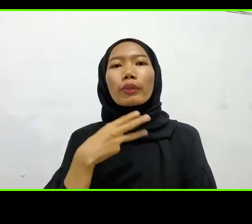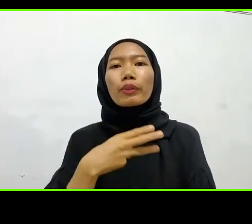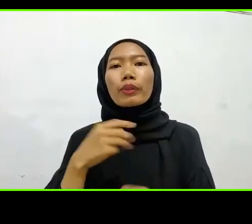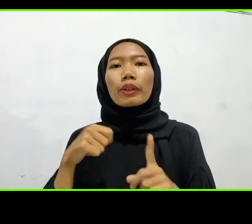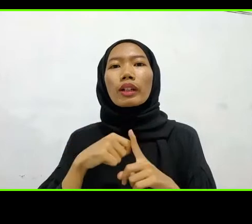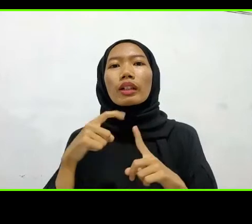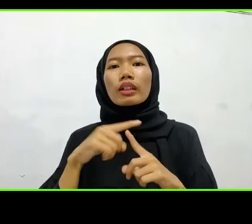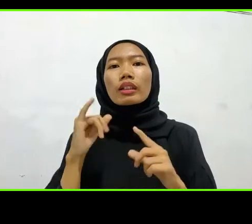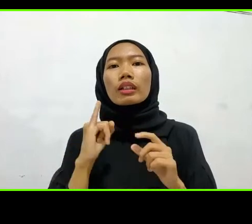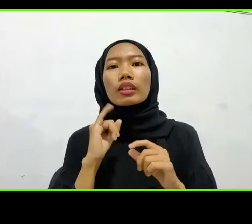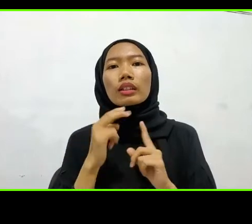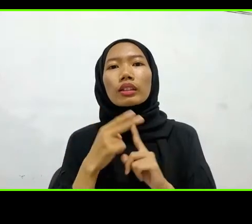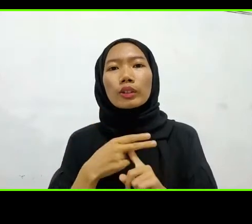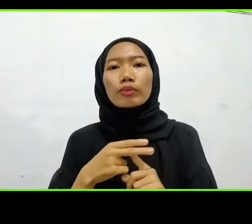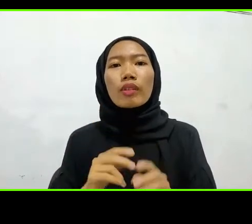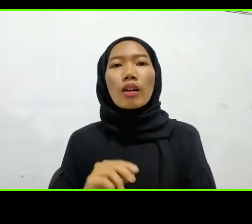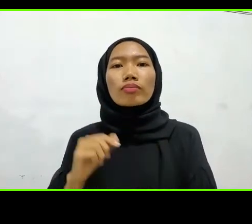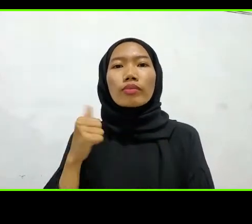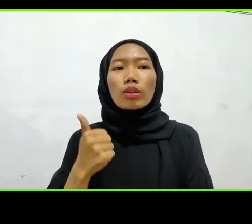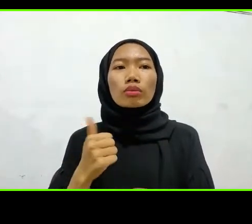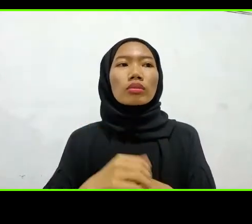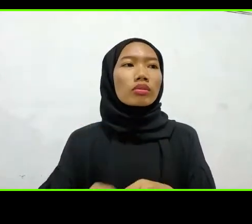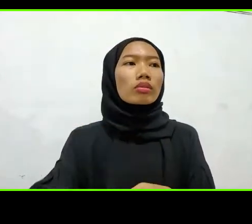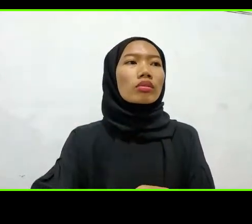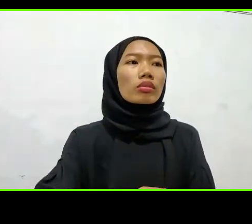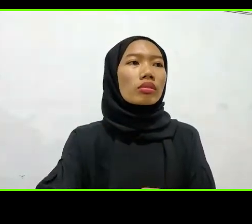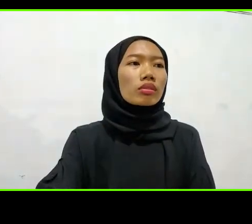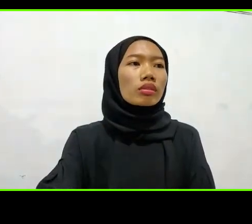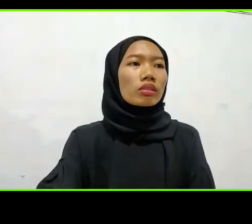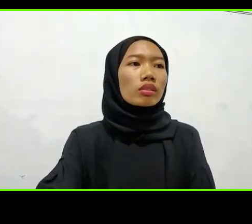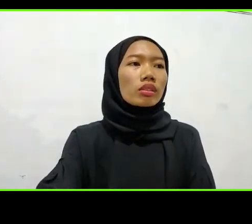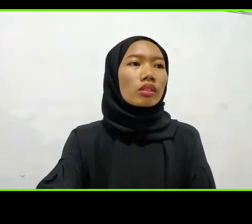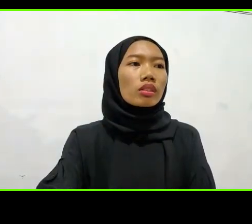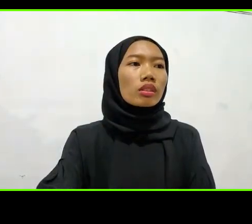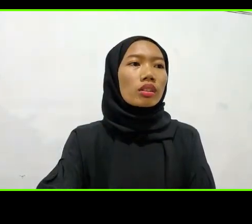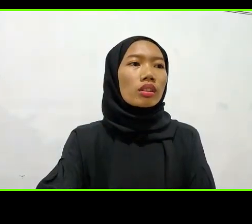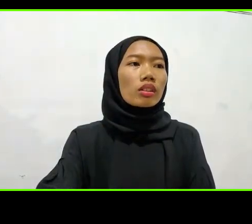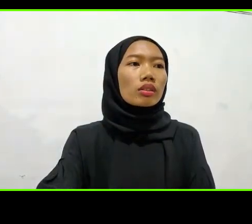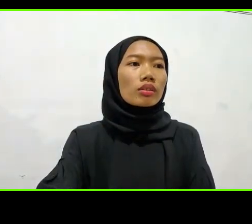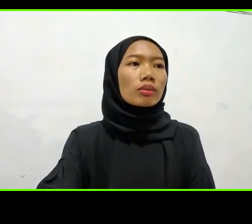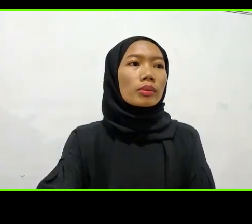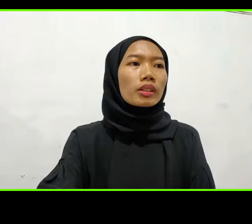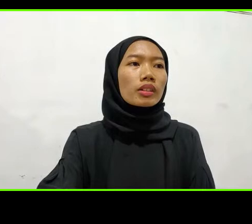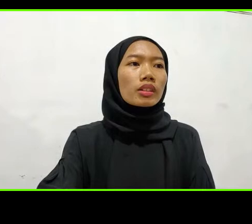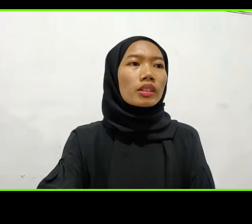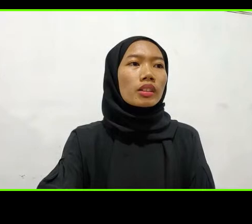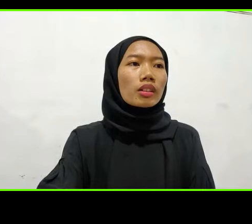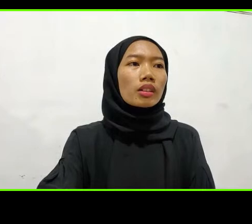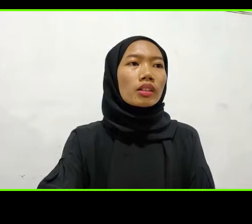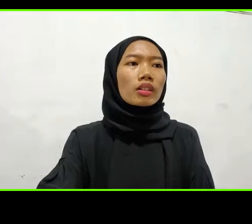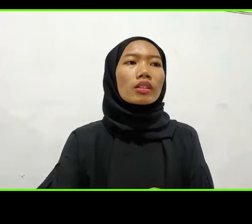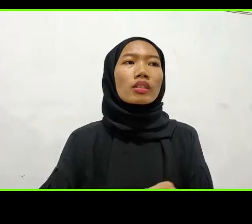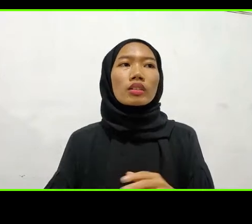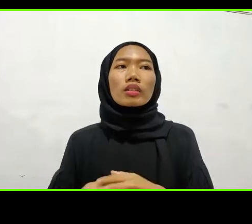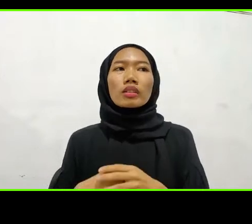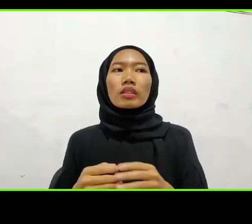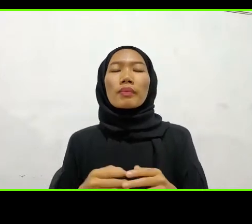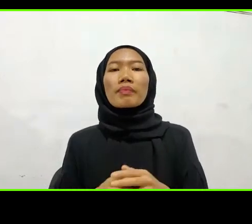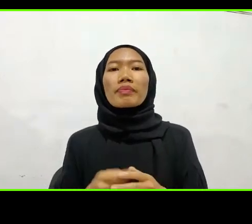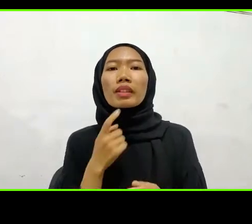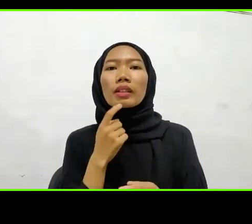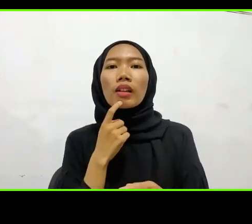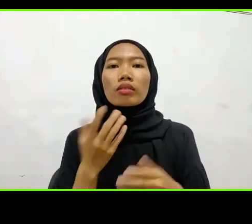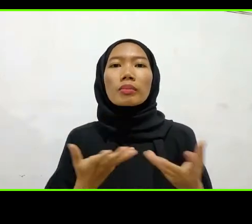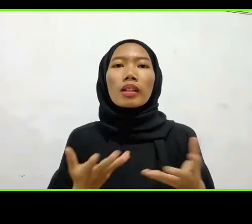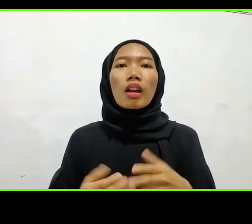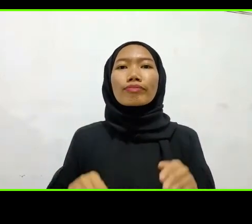because we now have kind of information that in Indonesia we have kind of policy